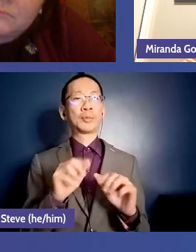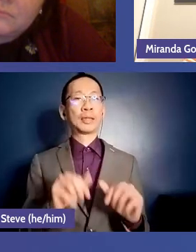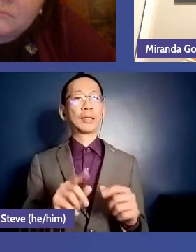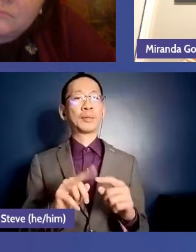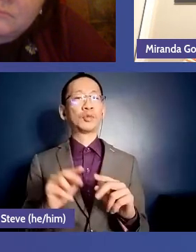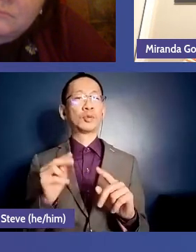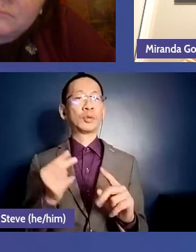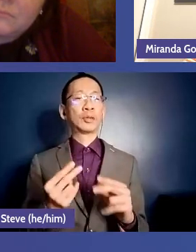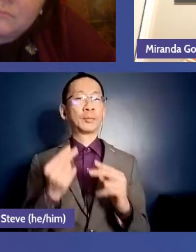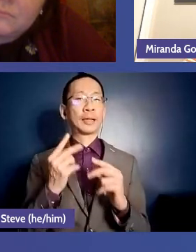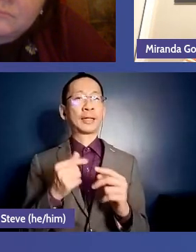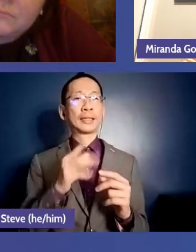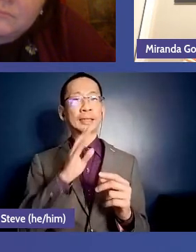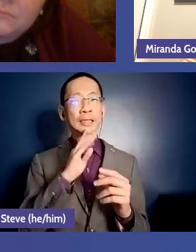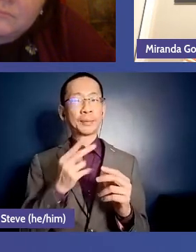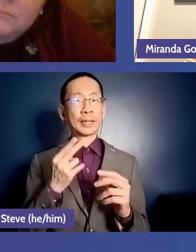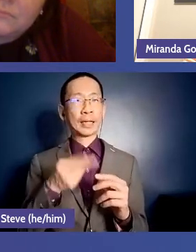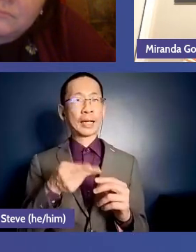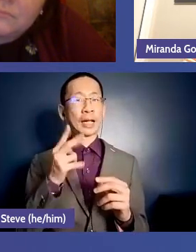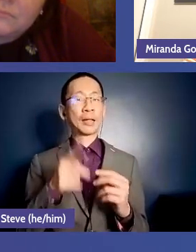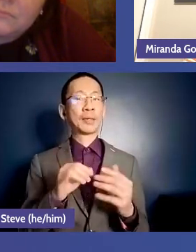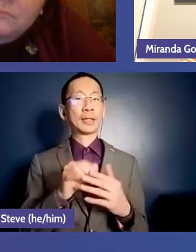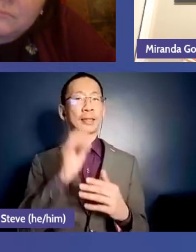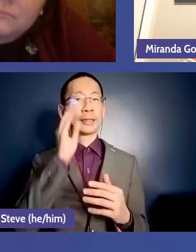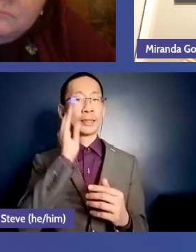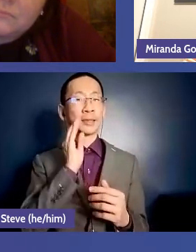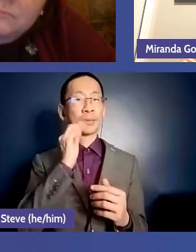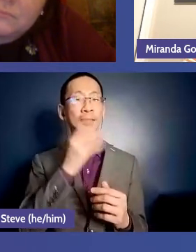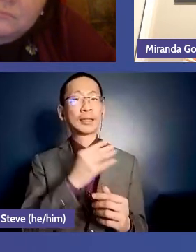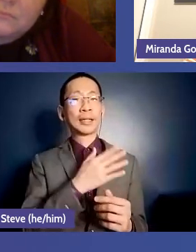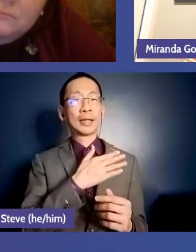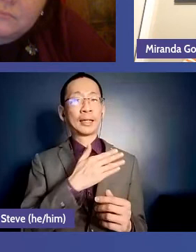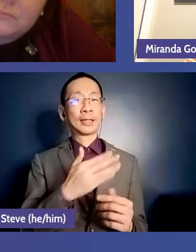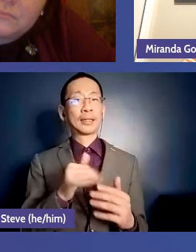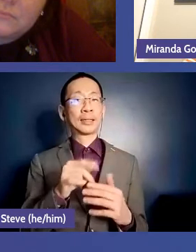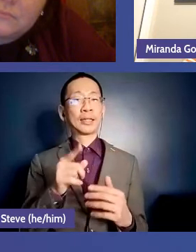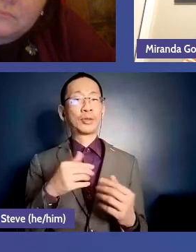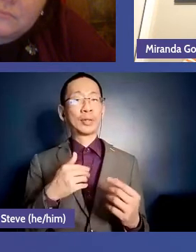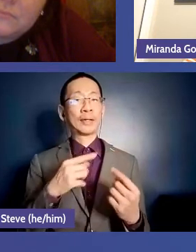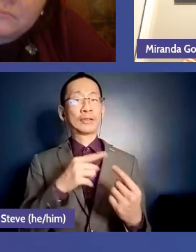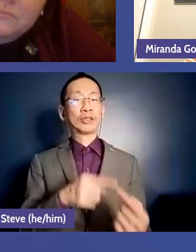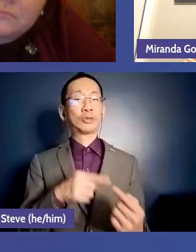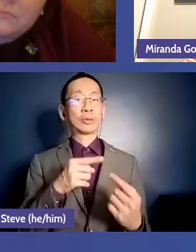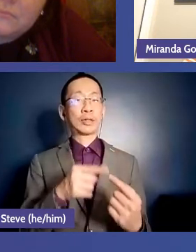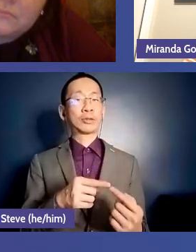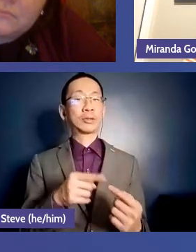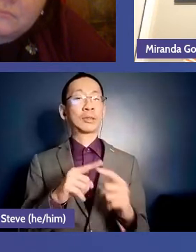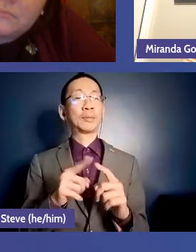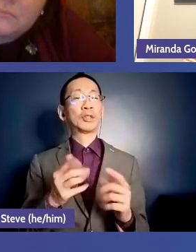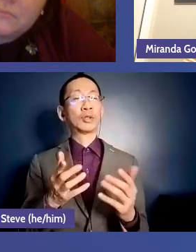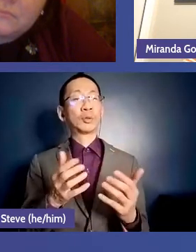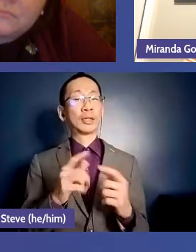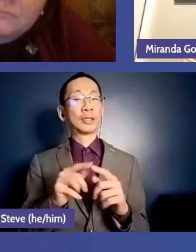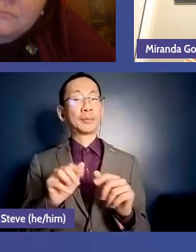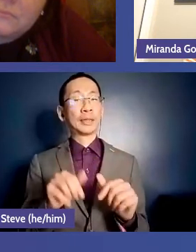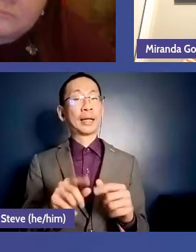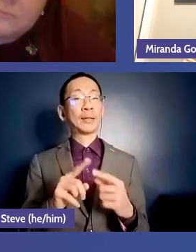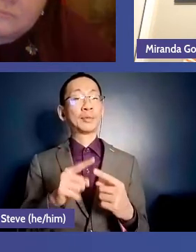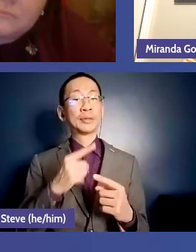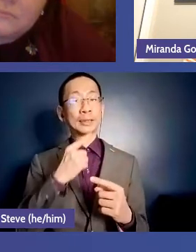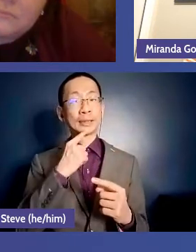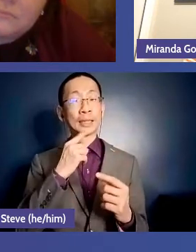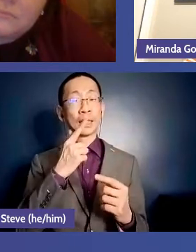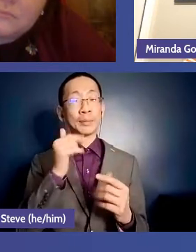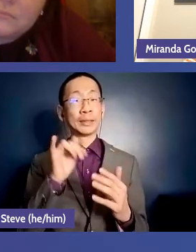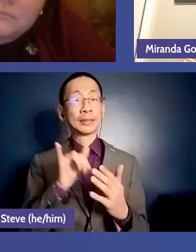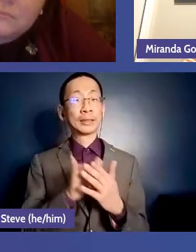and say and speak highly of the experience, right? And acknowledge that there, you know, are struggles and whatever else. But, you know, you want to be able to say, like, because of